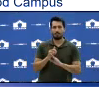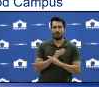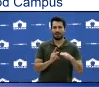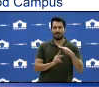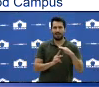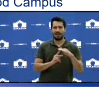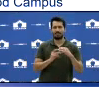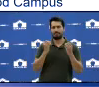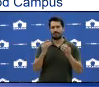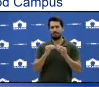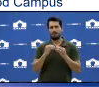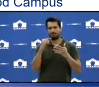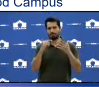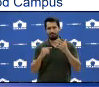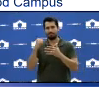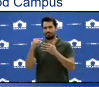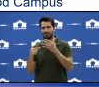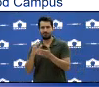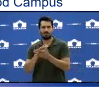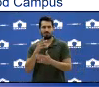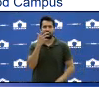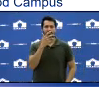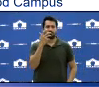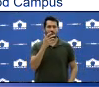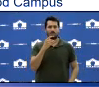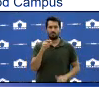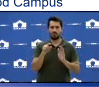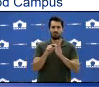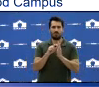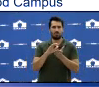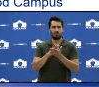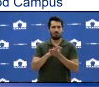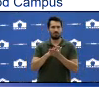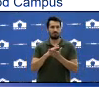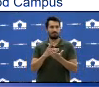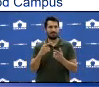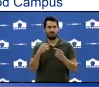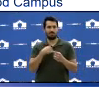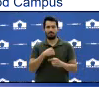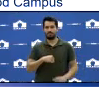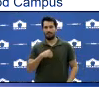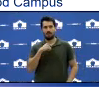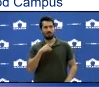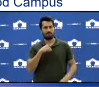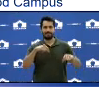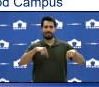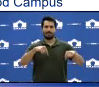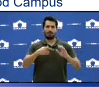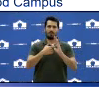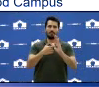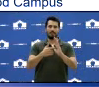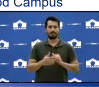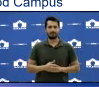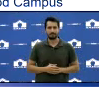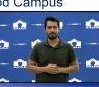are wonderful schools with great school communities. I'm very proud to represent them. And actually,